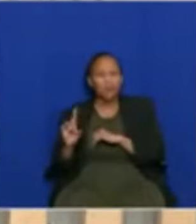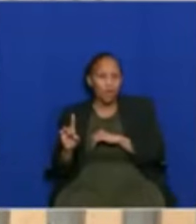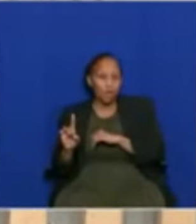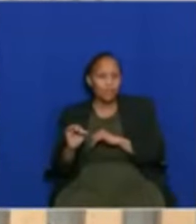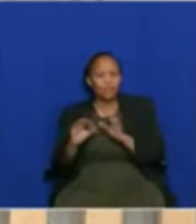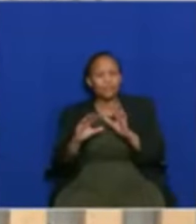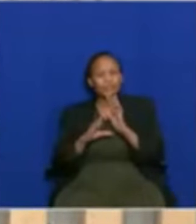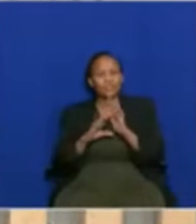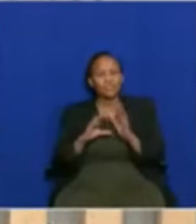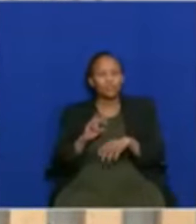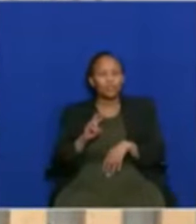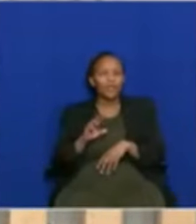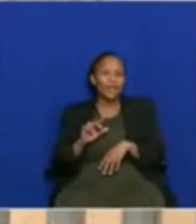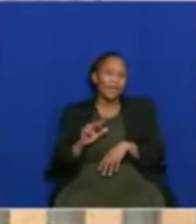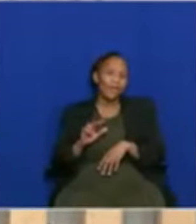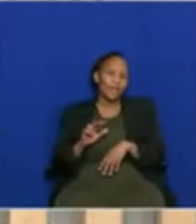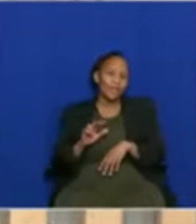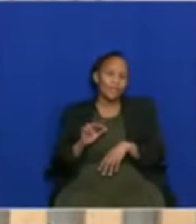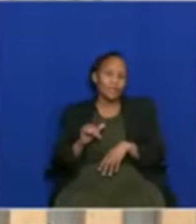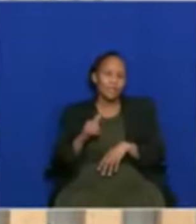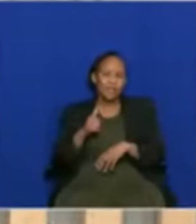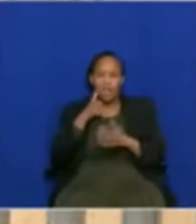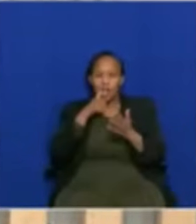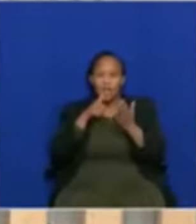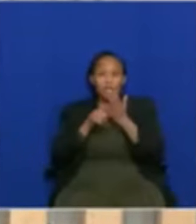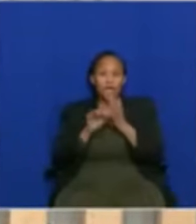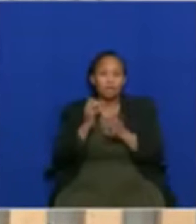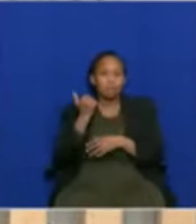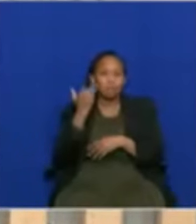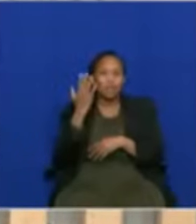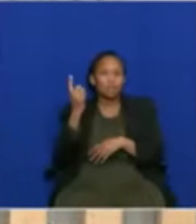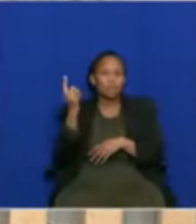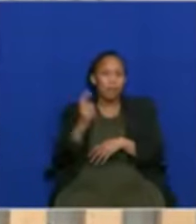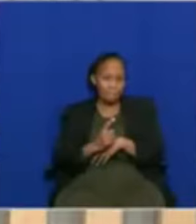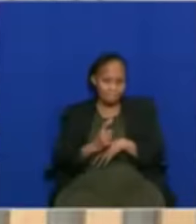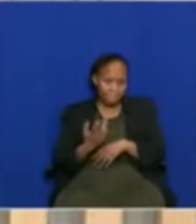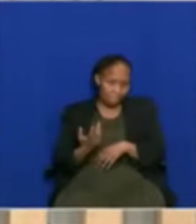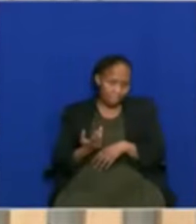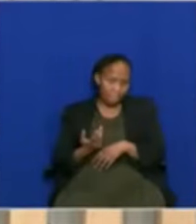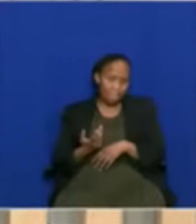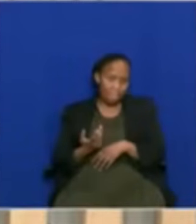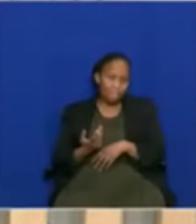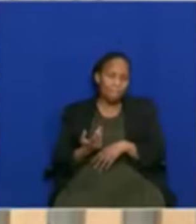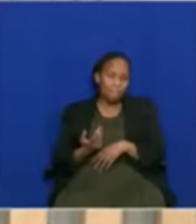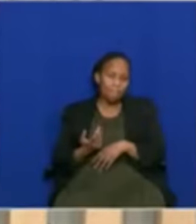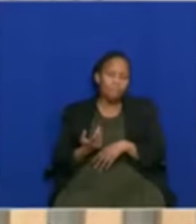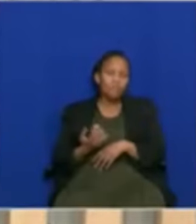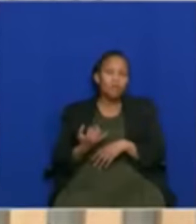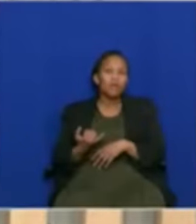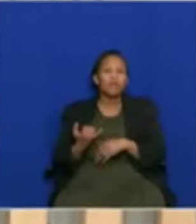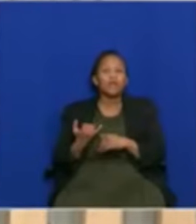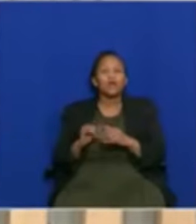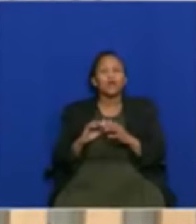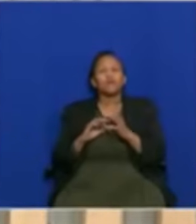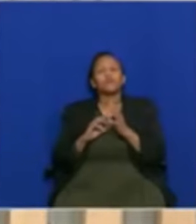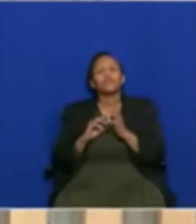at the request for the vetting results and security clearances for those various